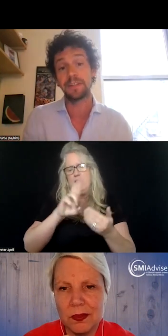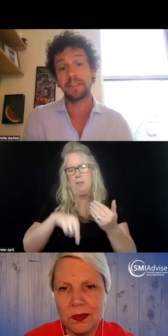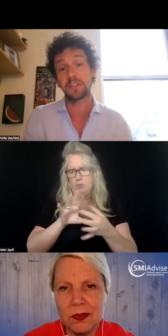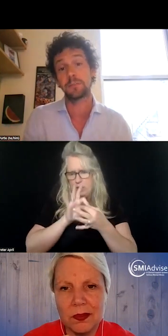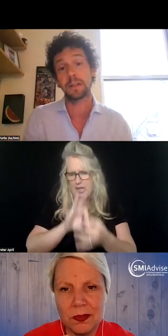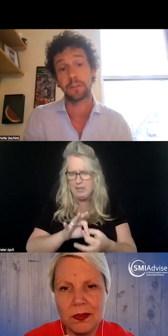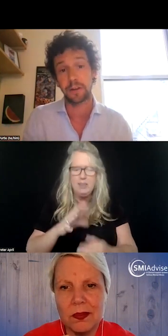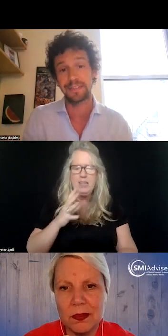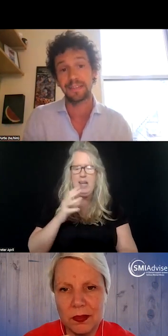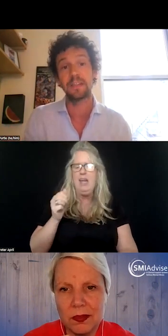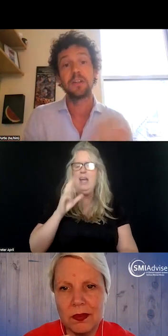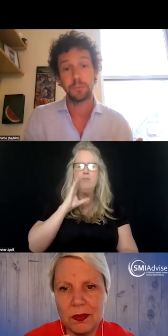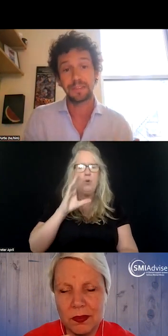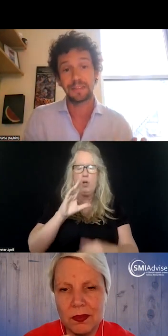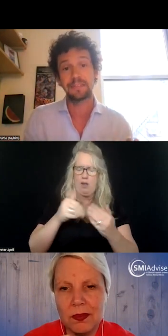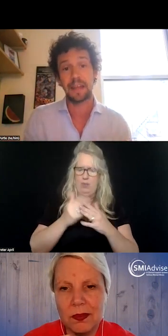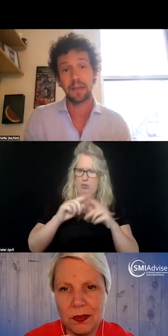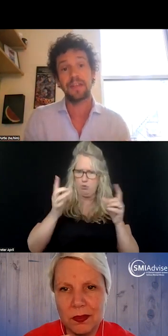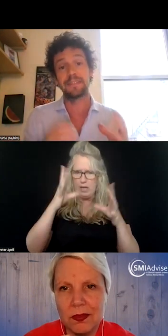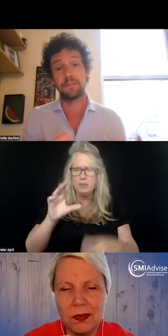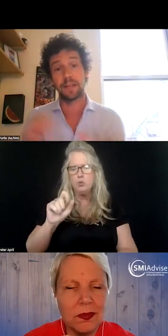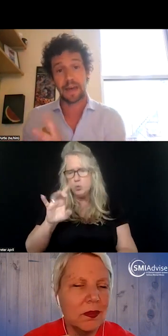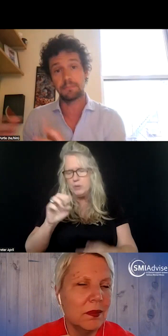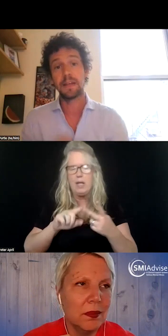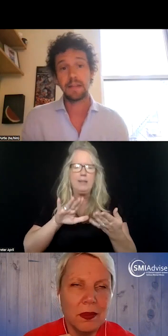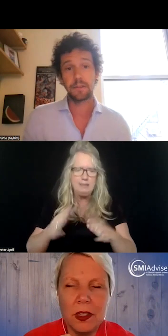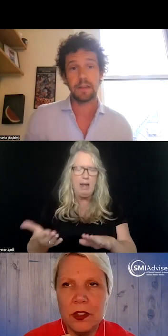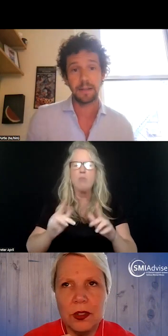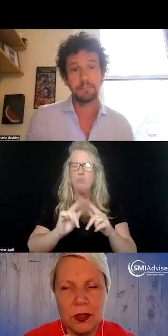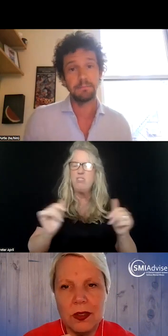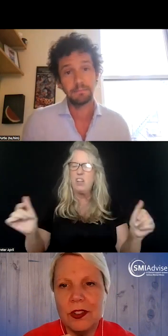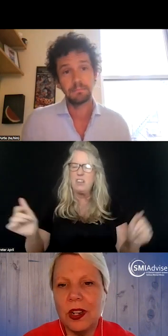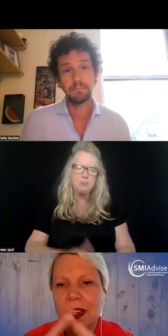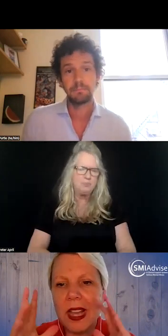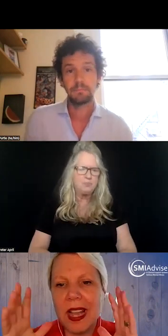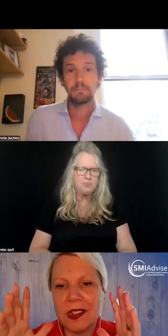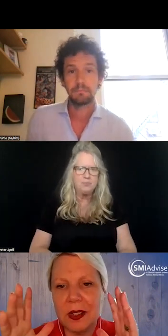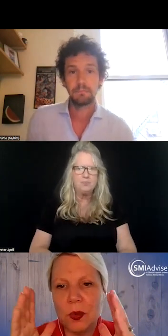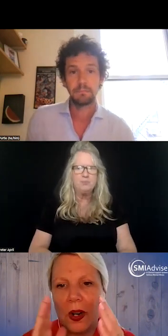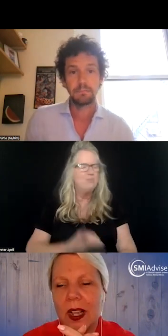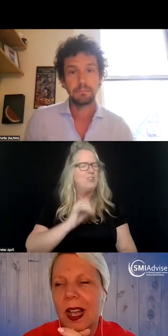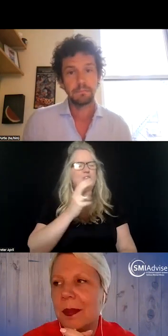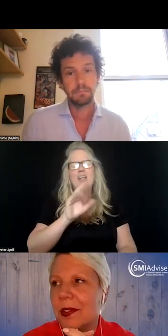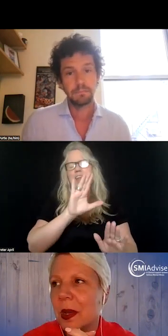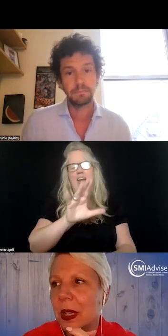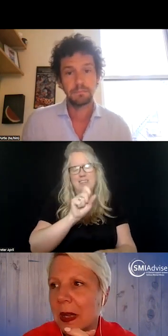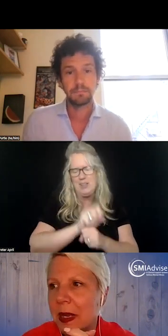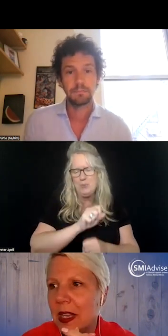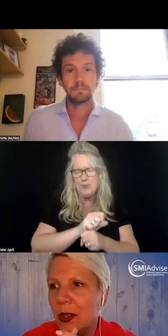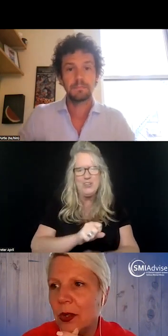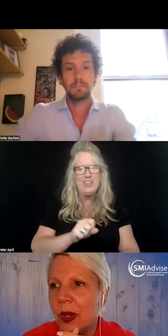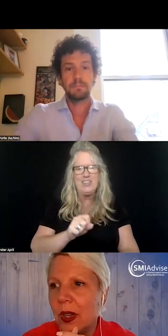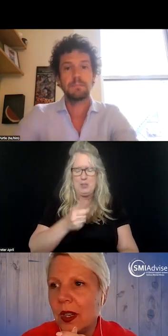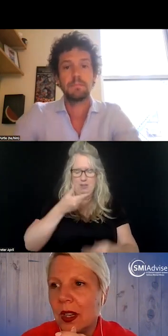department utilization for mental health crises, suicides, death, and stuff like that down the line. Jonathan, excellent work. Someone like